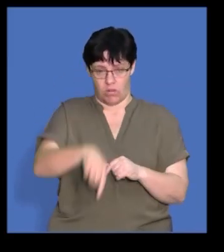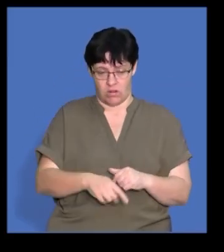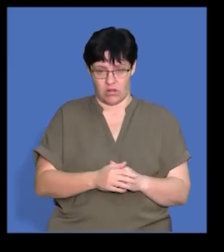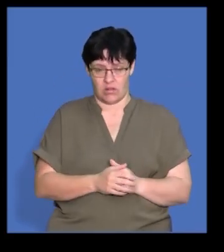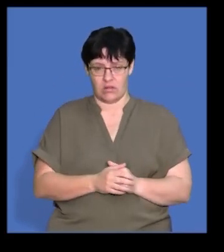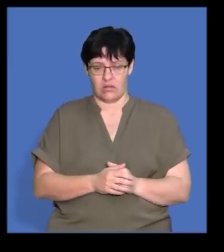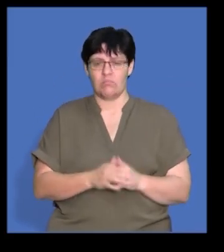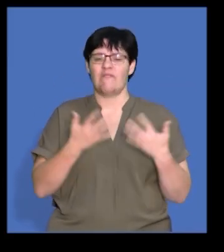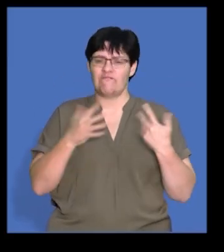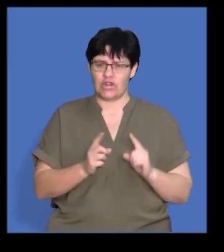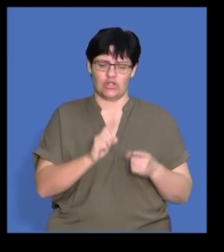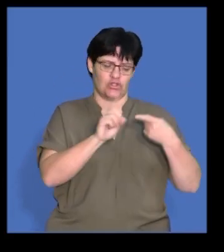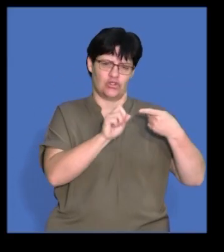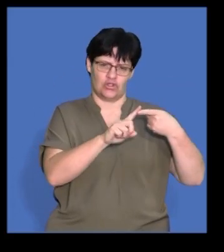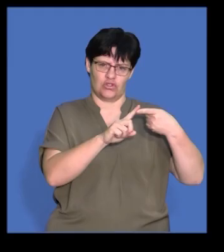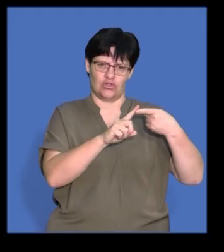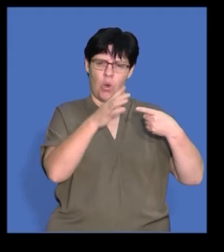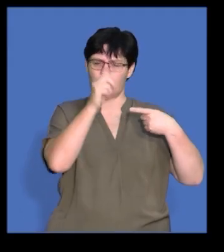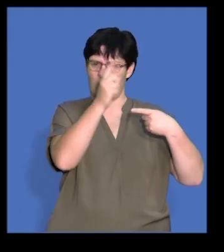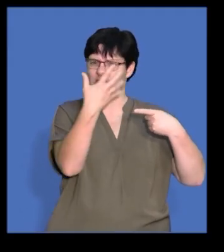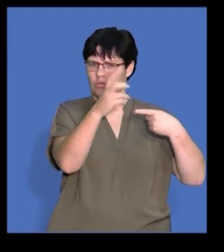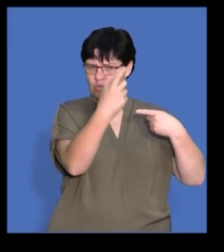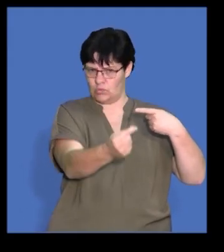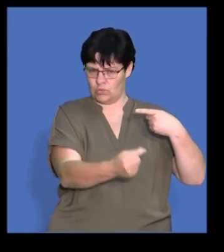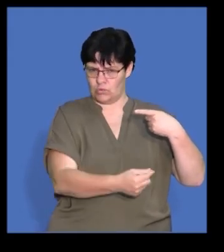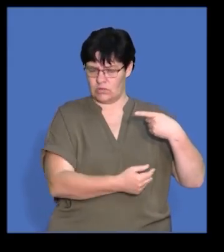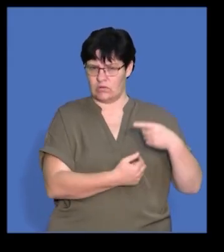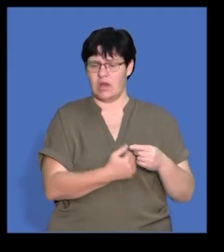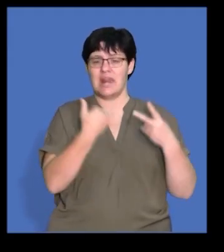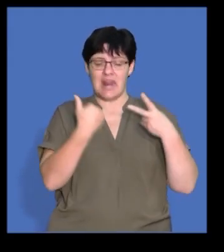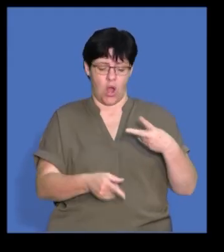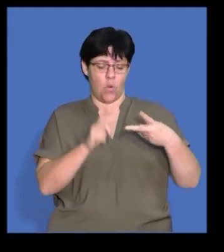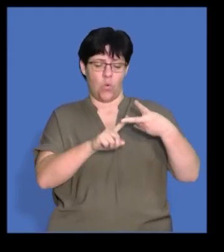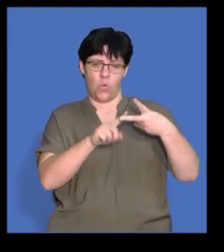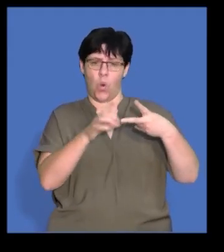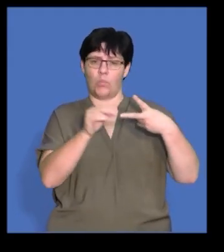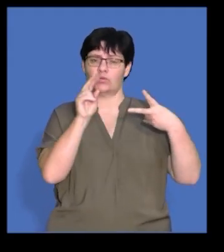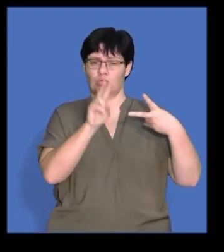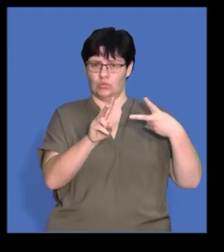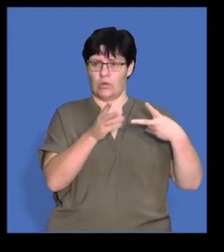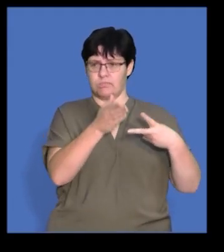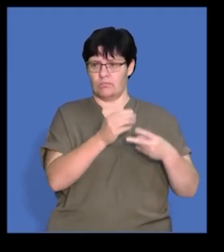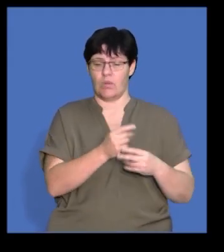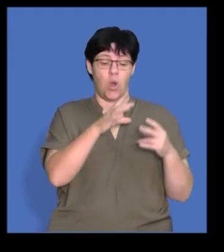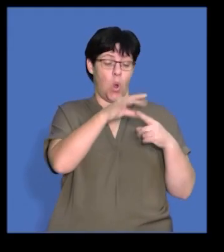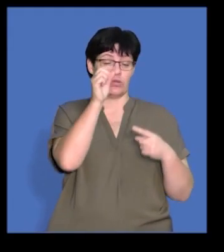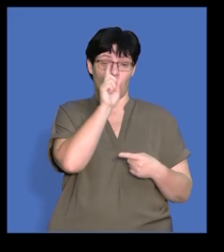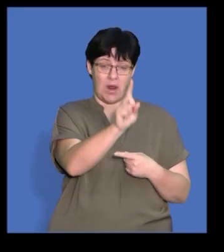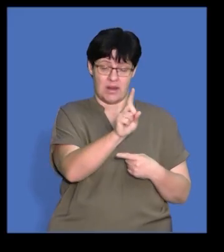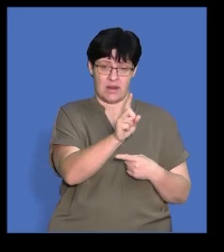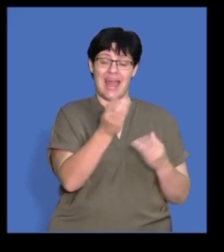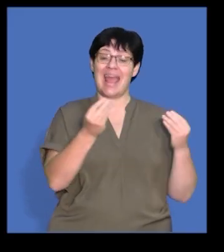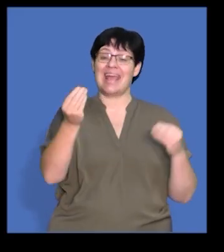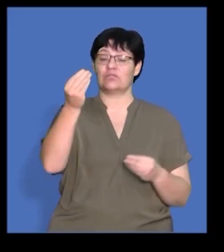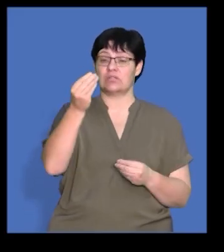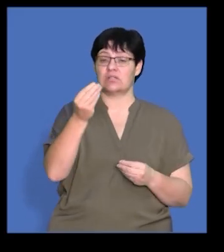Now, we've already done the calculations for option 1, so I'm actually just going to write it in here. Option 1, my